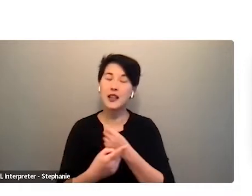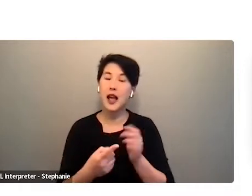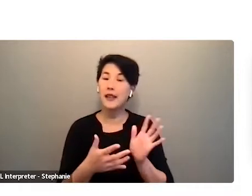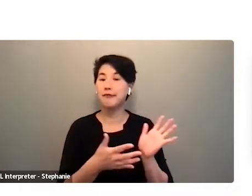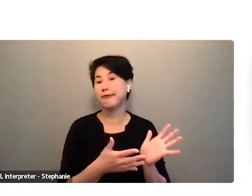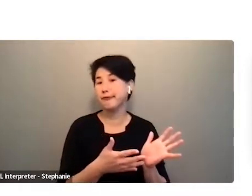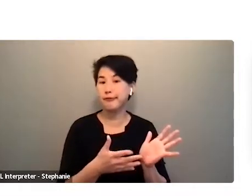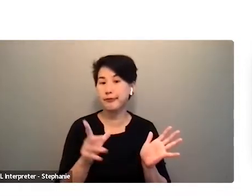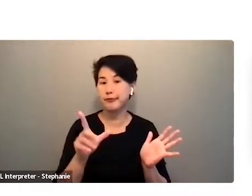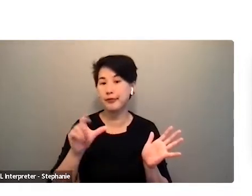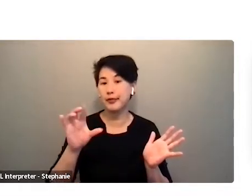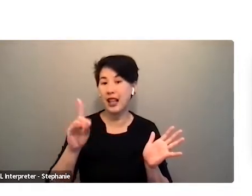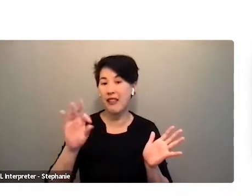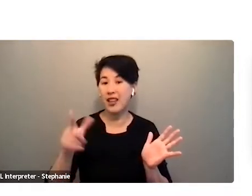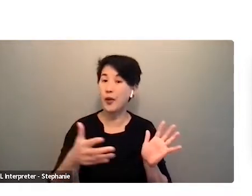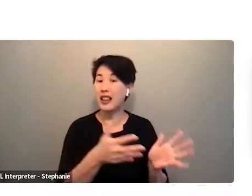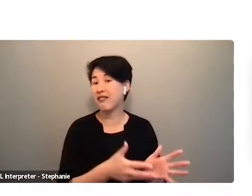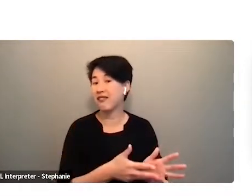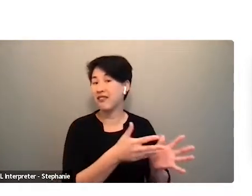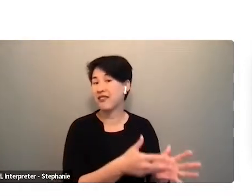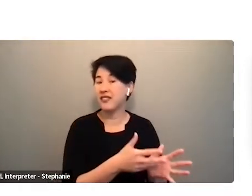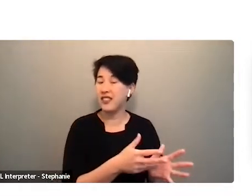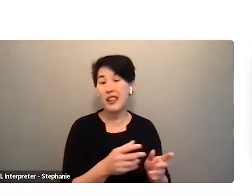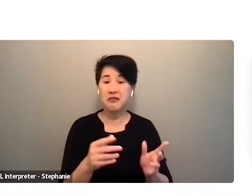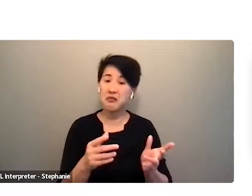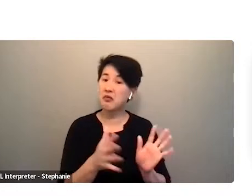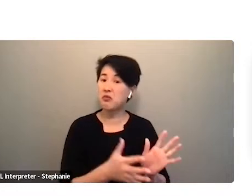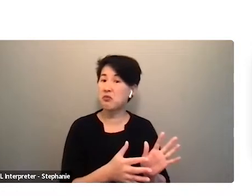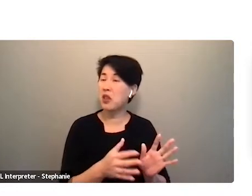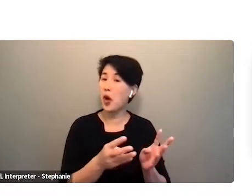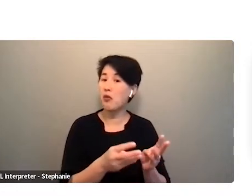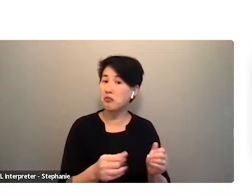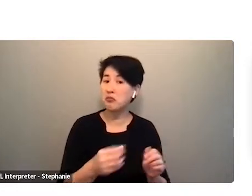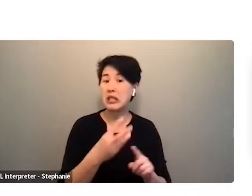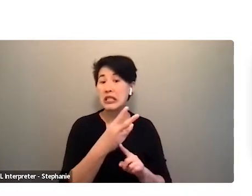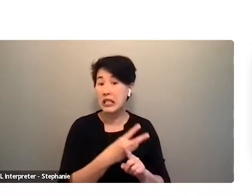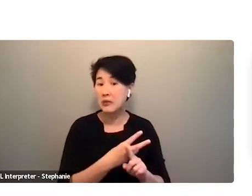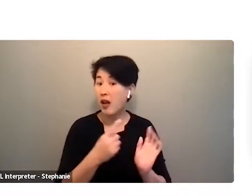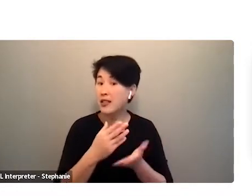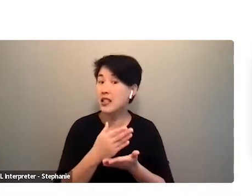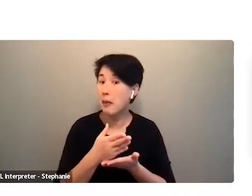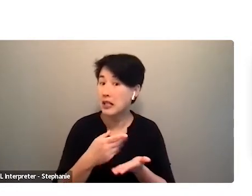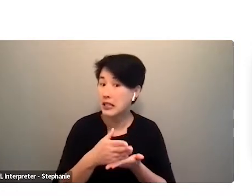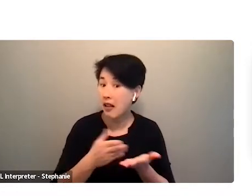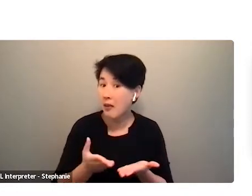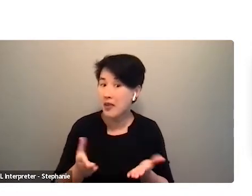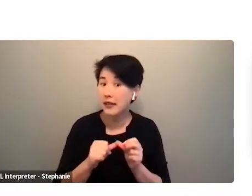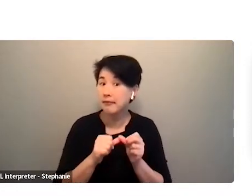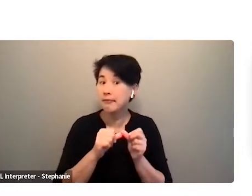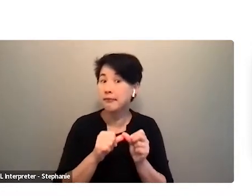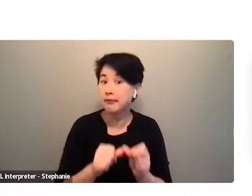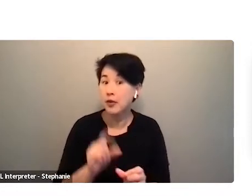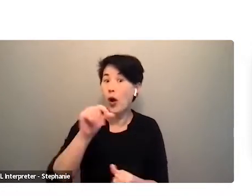decomposing in landfills from anywhere between 6 months to 1 million years, which I can't even wrap my mind around. So